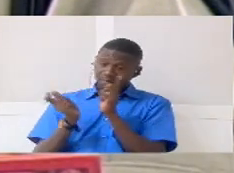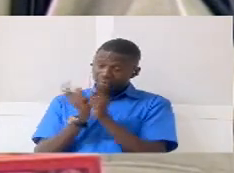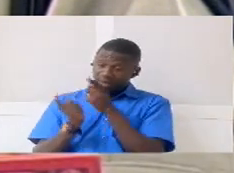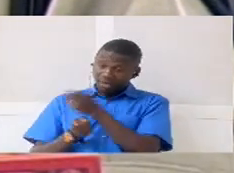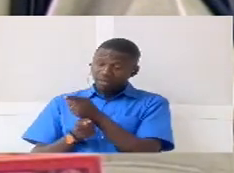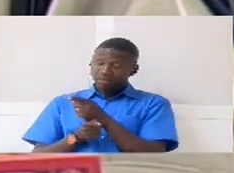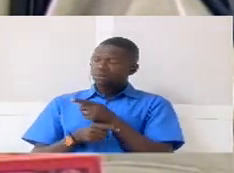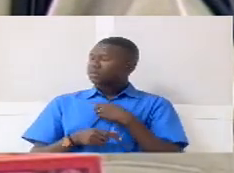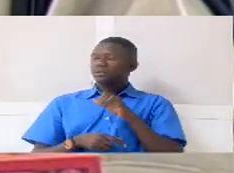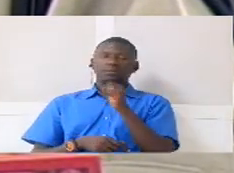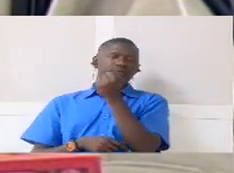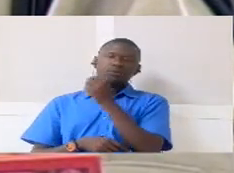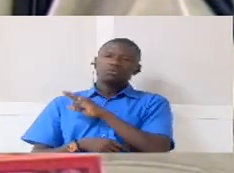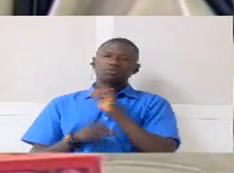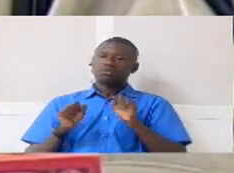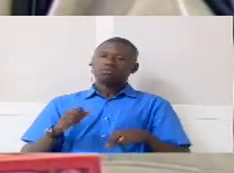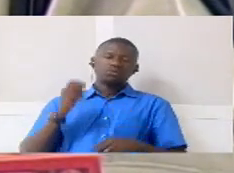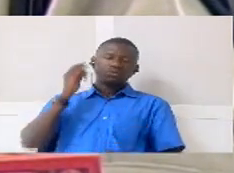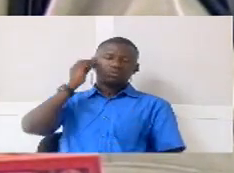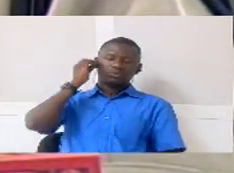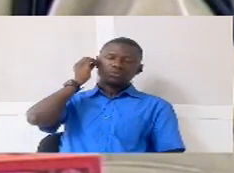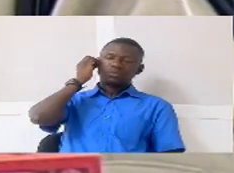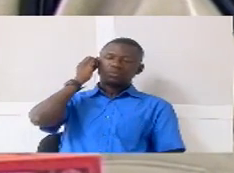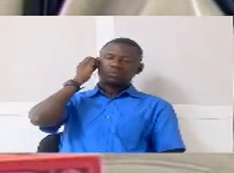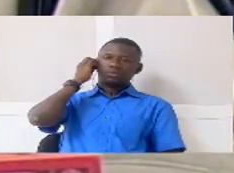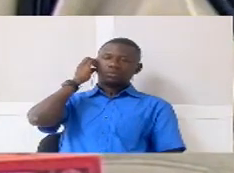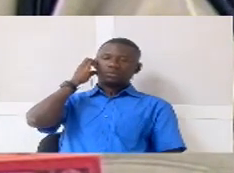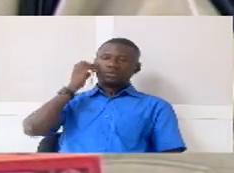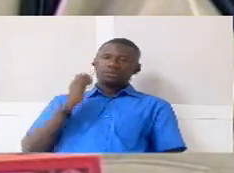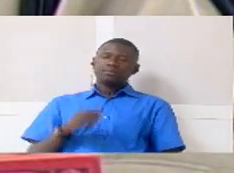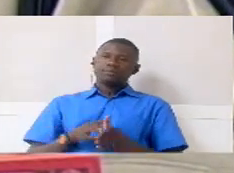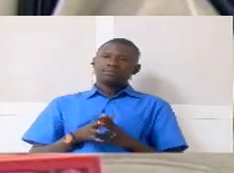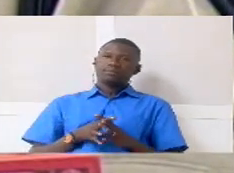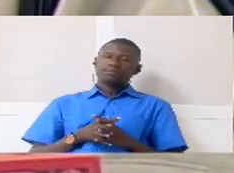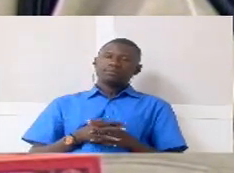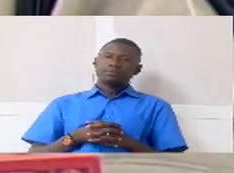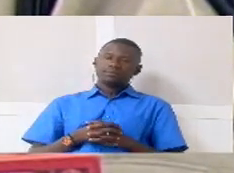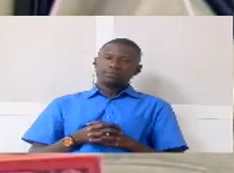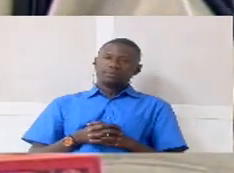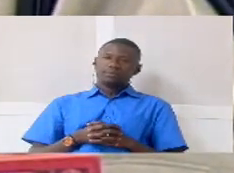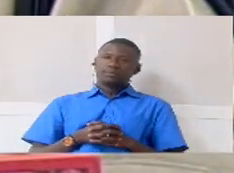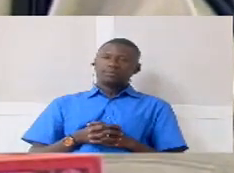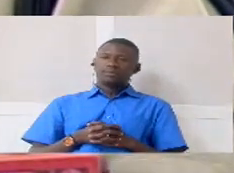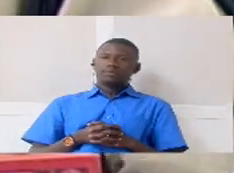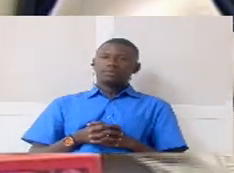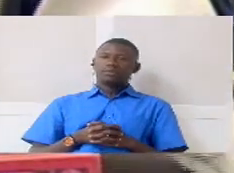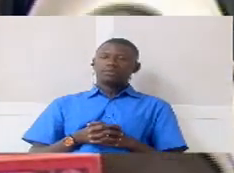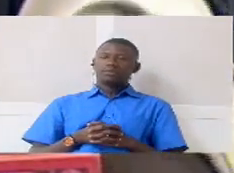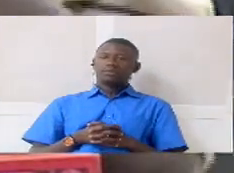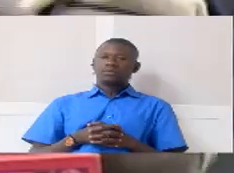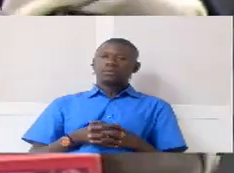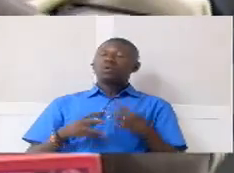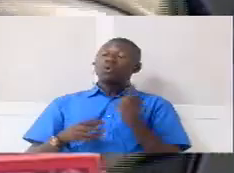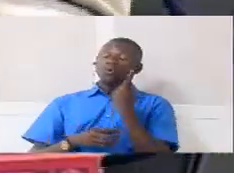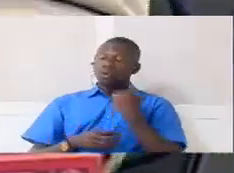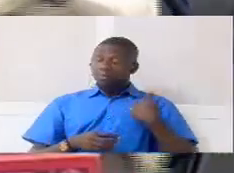to hear what their problems are. So walang problem mo tinong. So that was the problem. Prisonali sila problem mo sa tamunia drong walang mi munu fongote